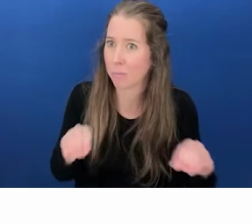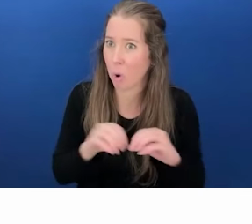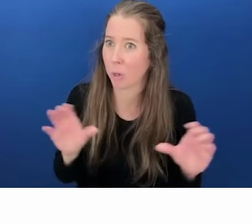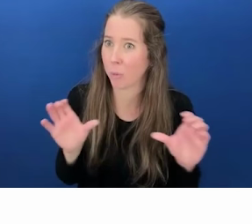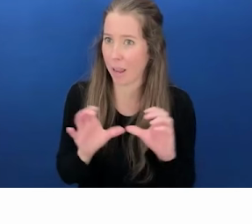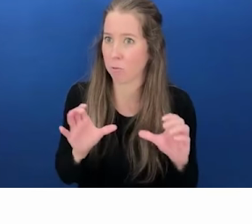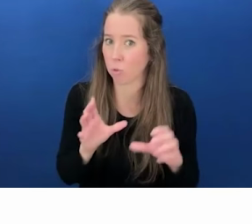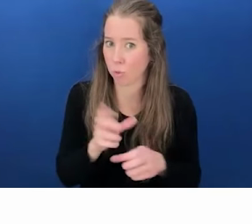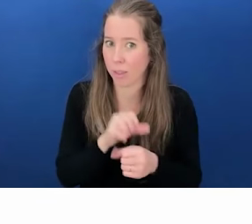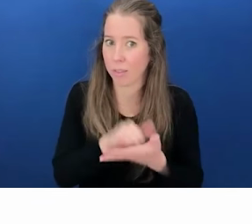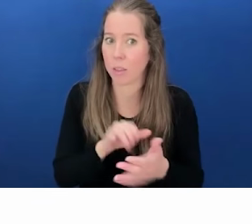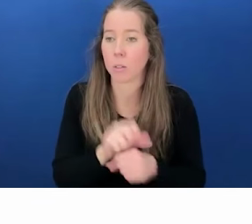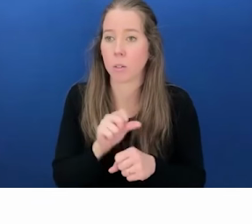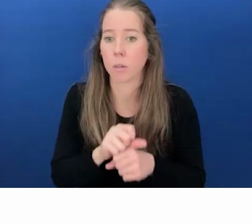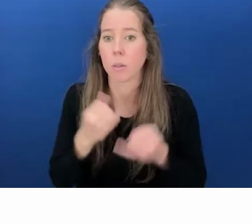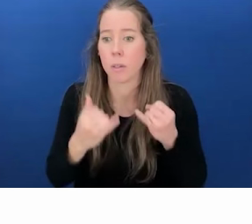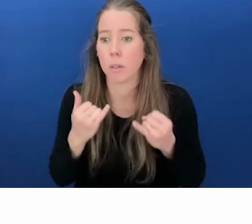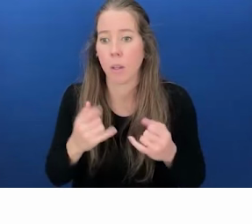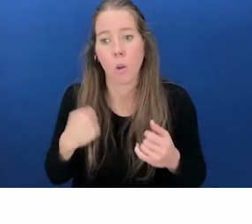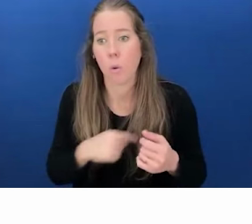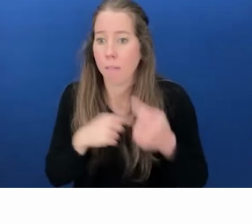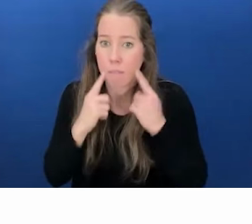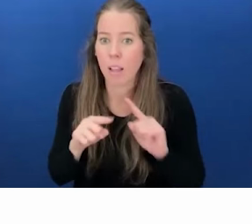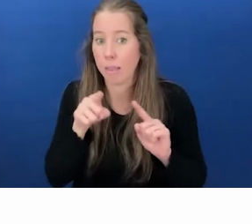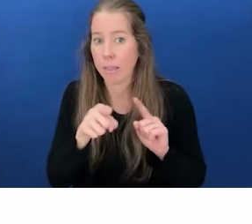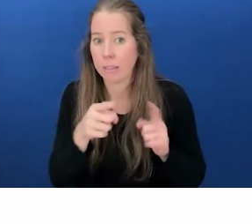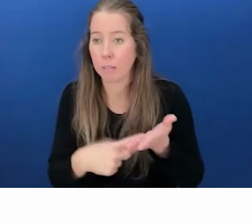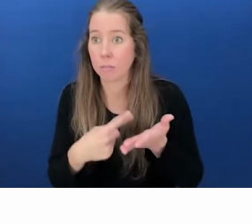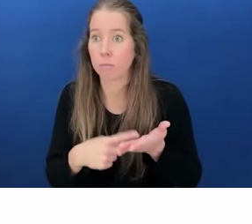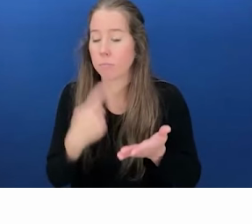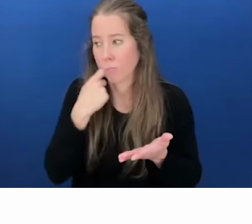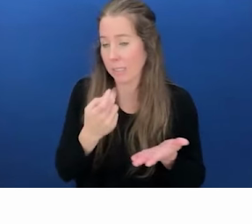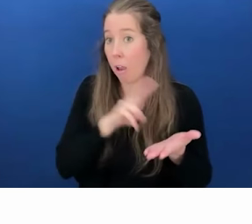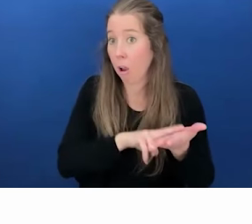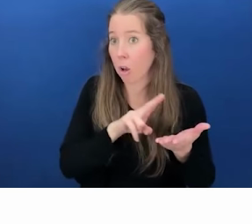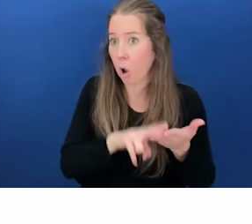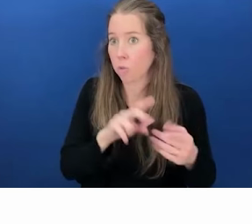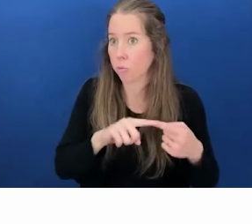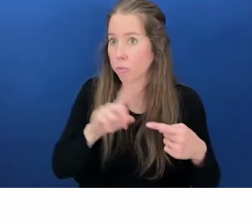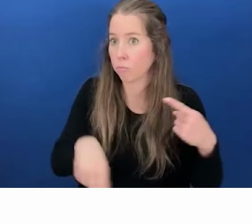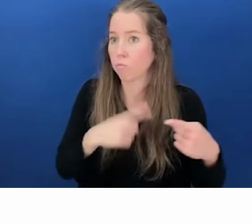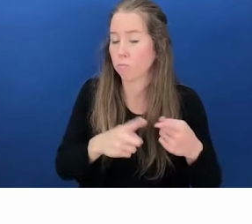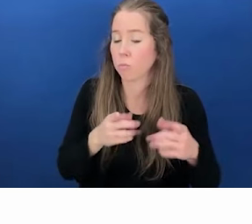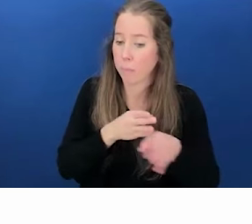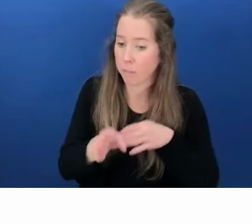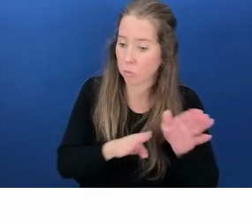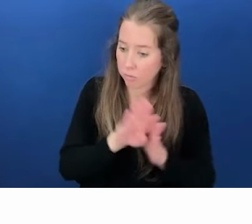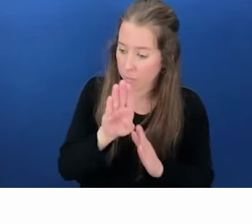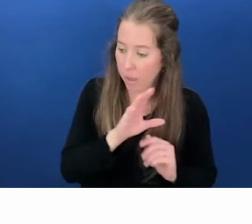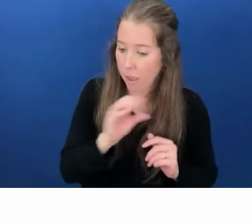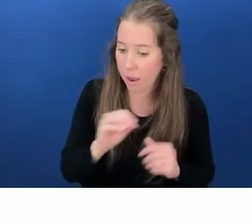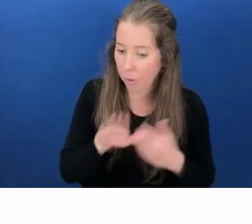we finally on this last contract round, we were able to get our professional development and all of